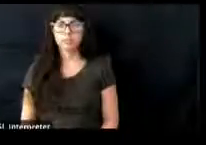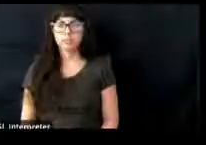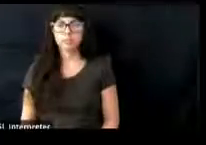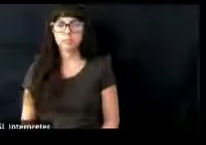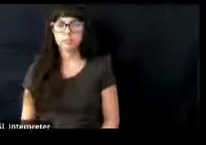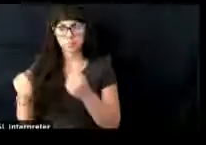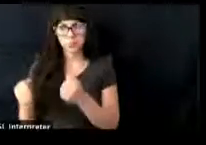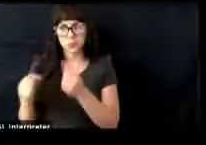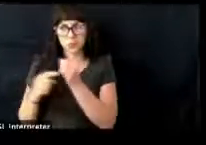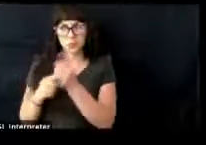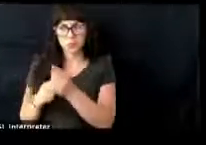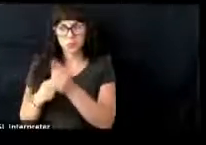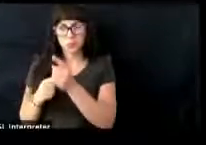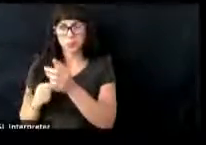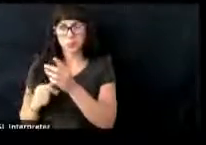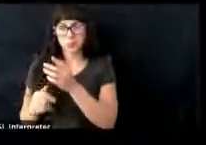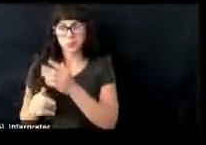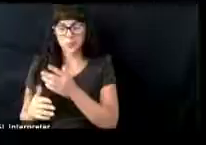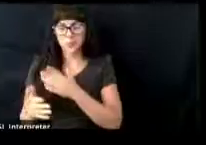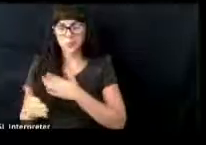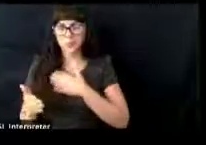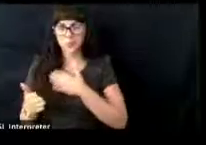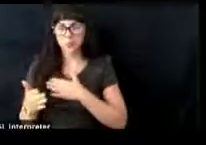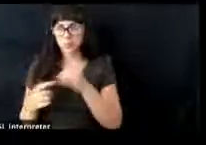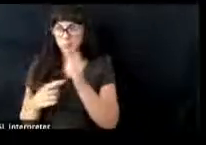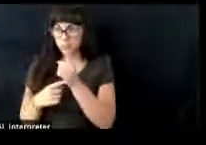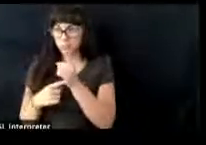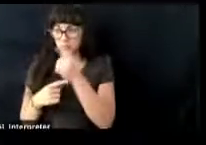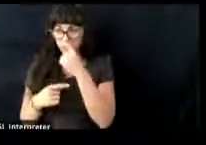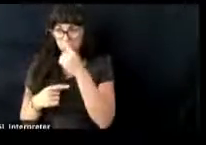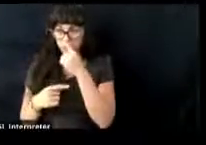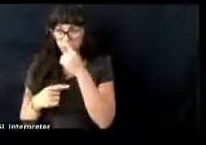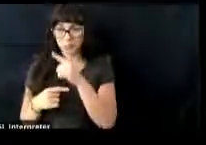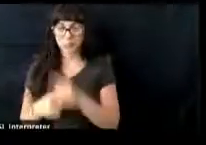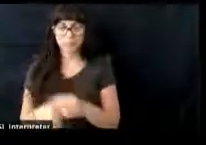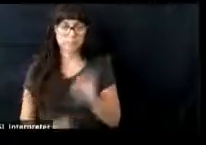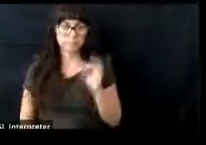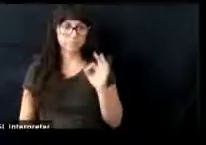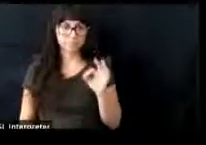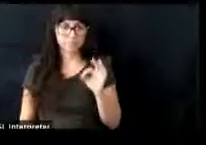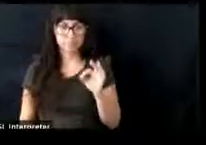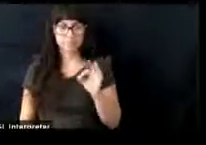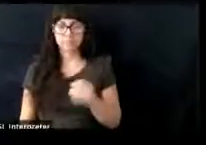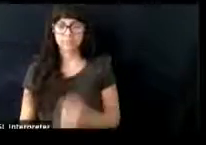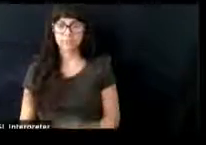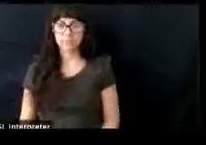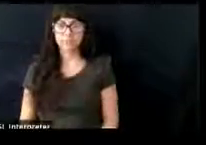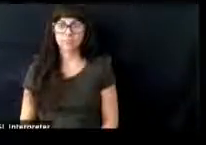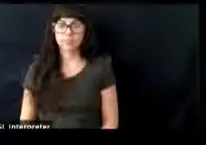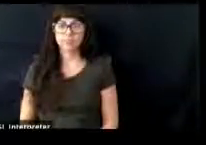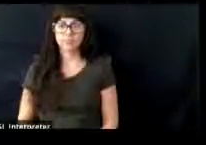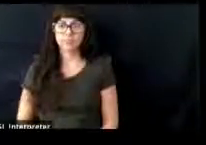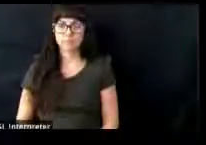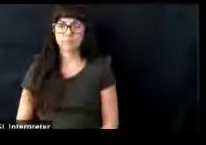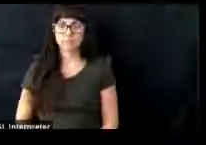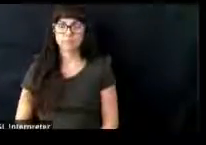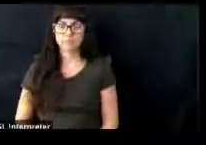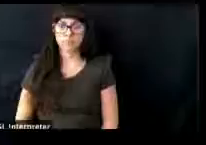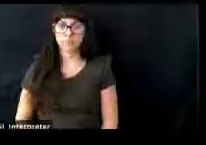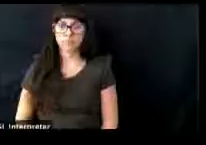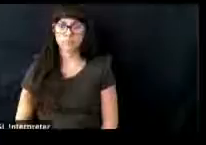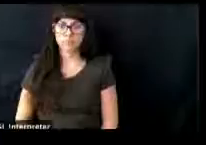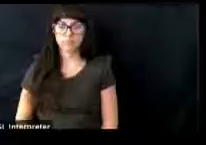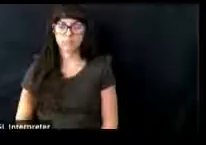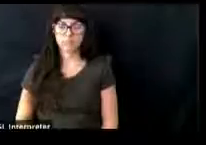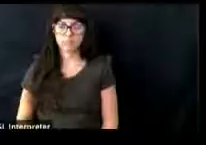señora. freeway. ¿Me permite un momento, por favor? Está bien. Dijo que las calles que cruzan por donde vive es la